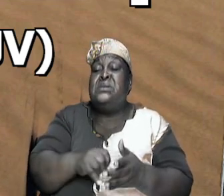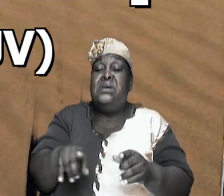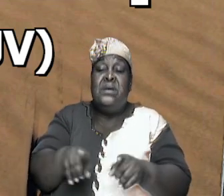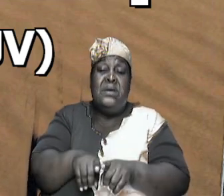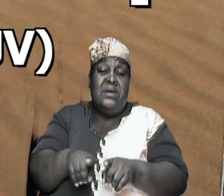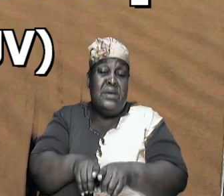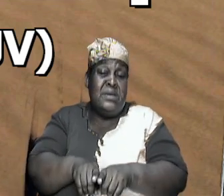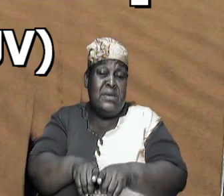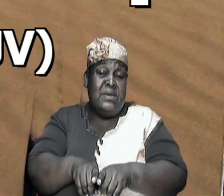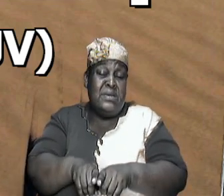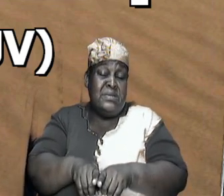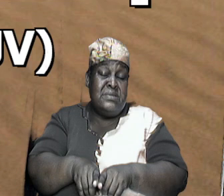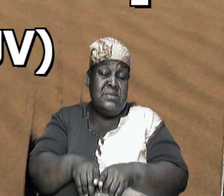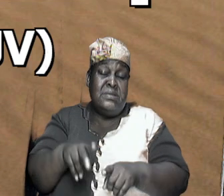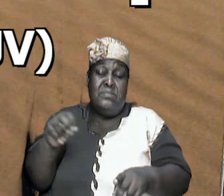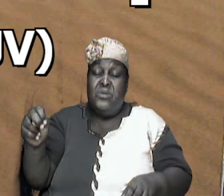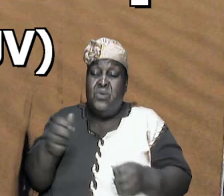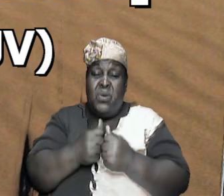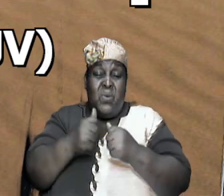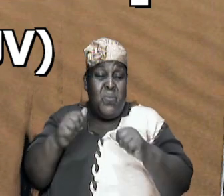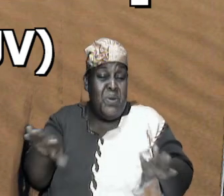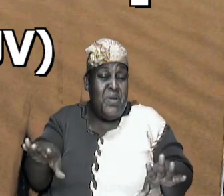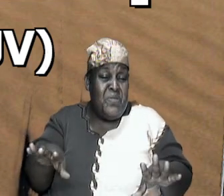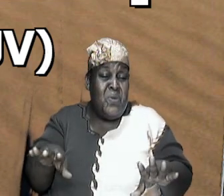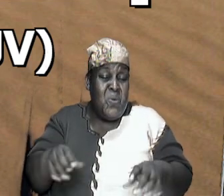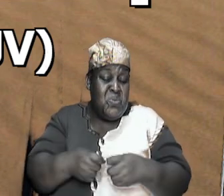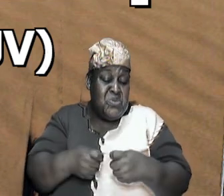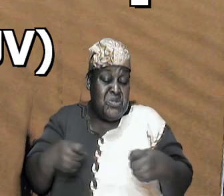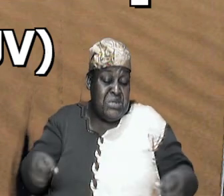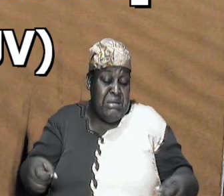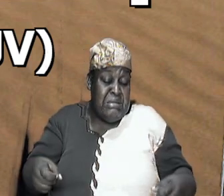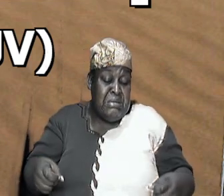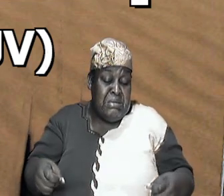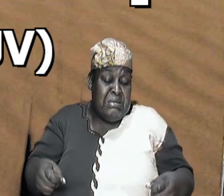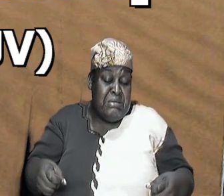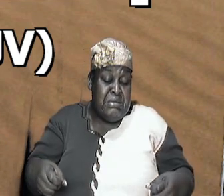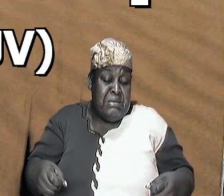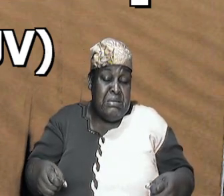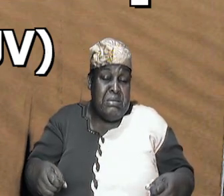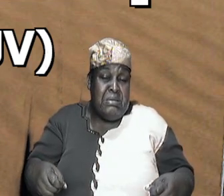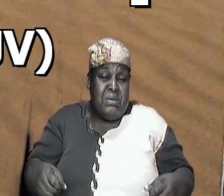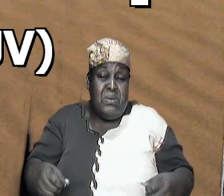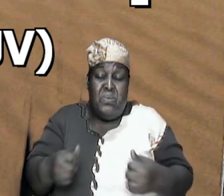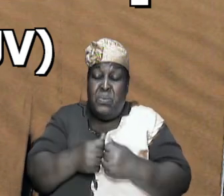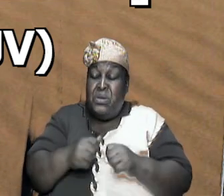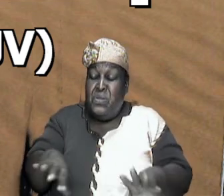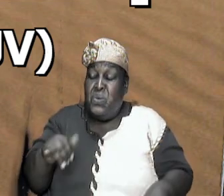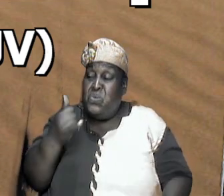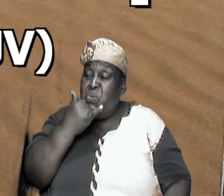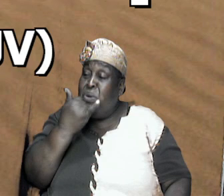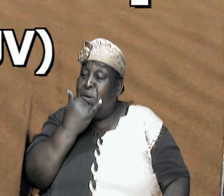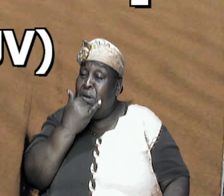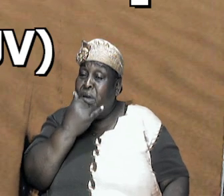being, you know, without transgression, as being without iniquity.